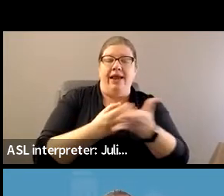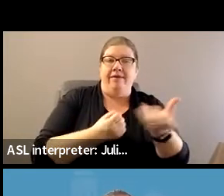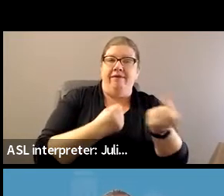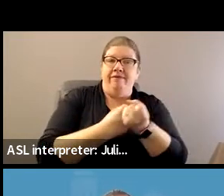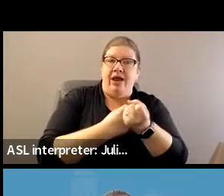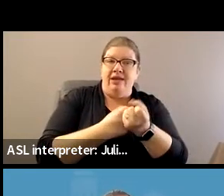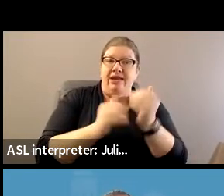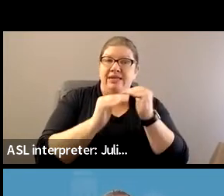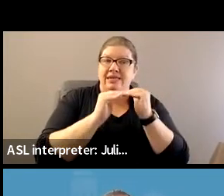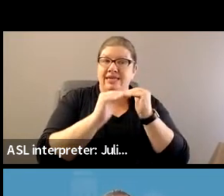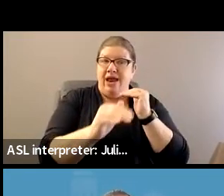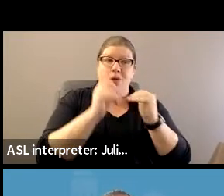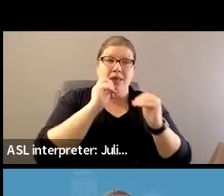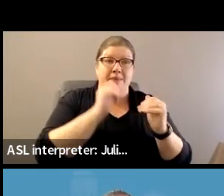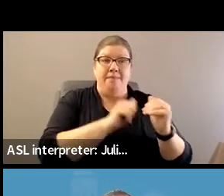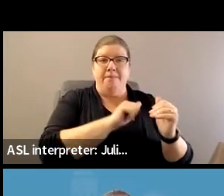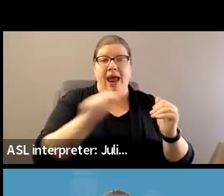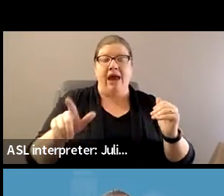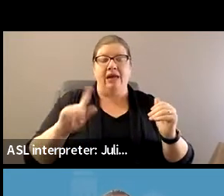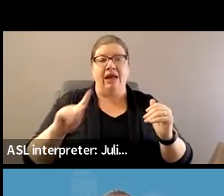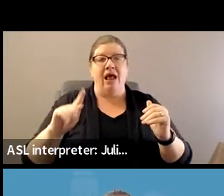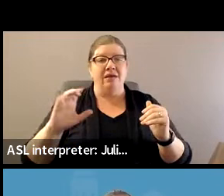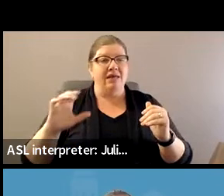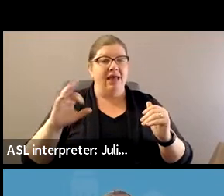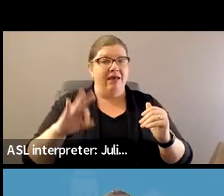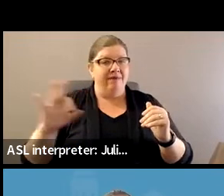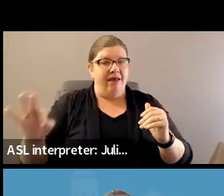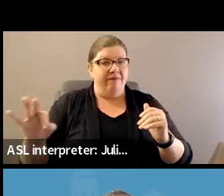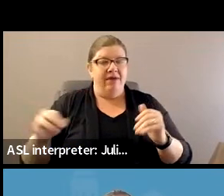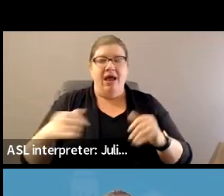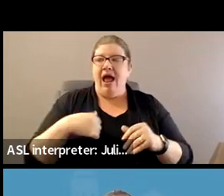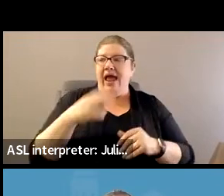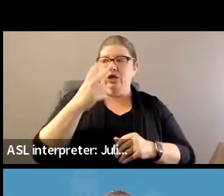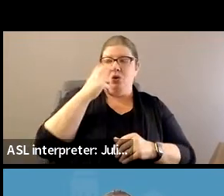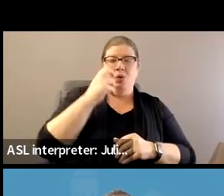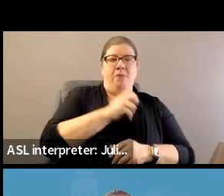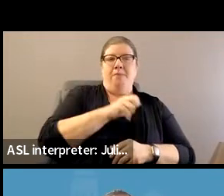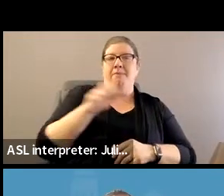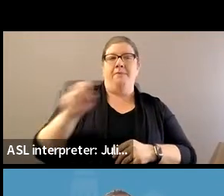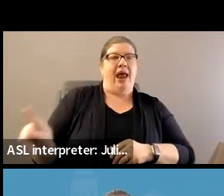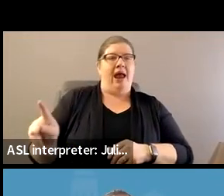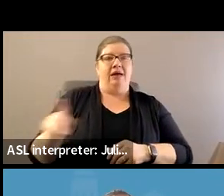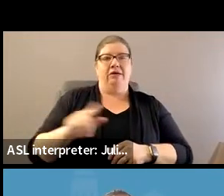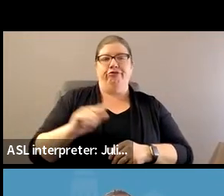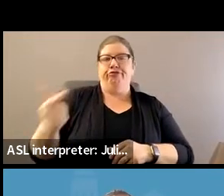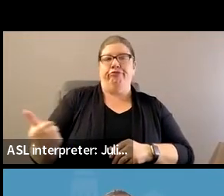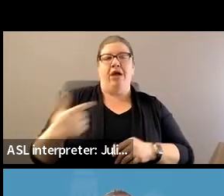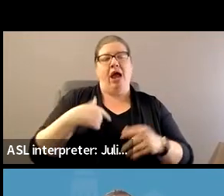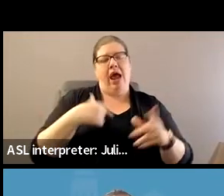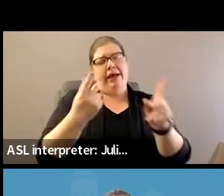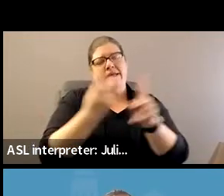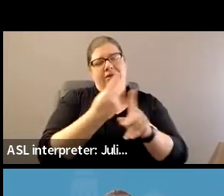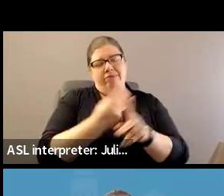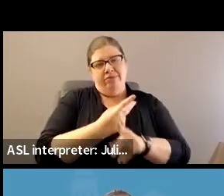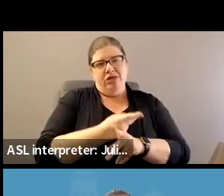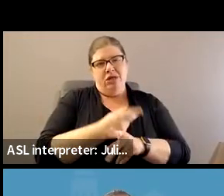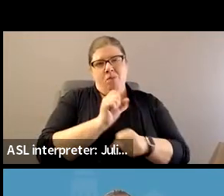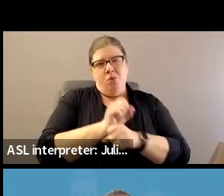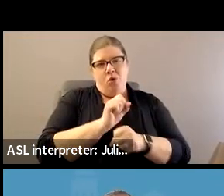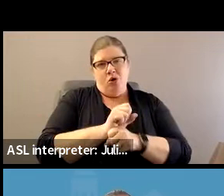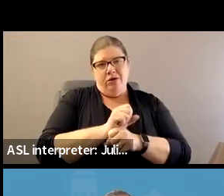we'll be bouncing back to LCFF? I don't think we're going to be bouncing back. I did a little work